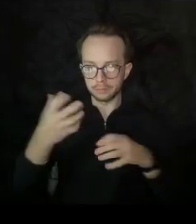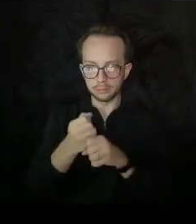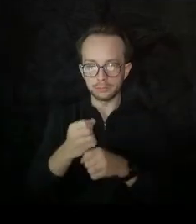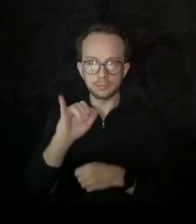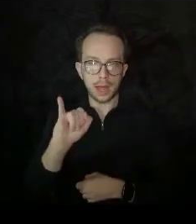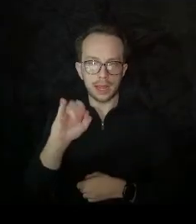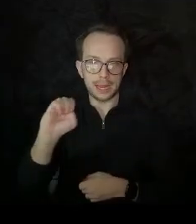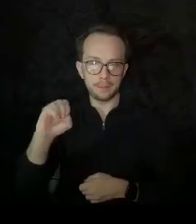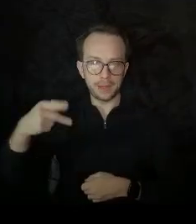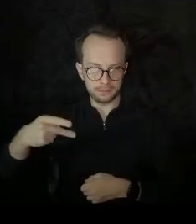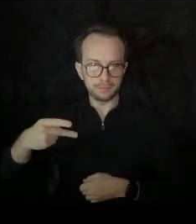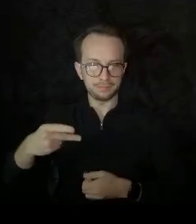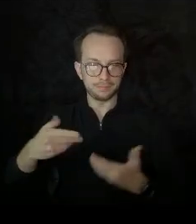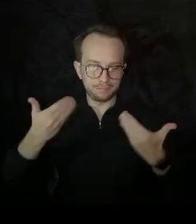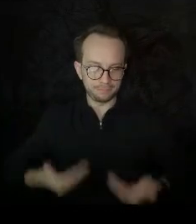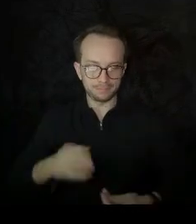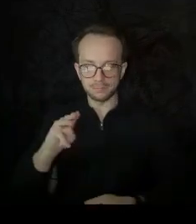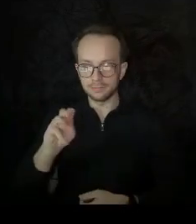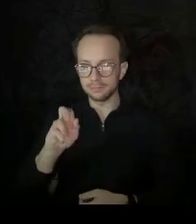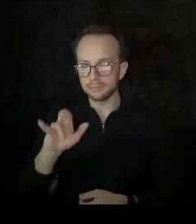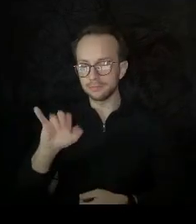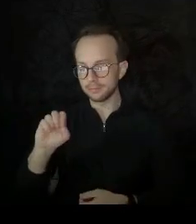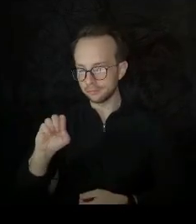I'm Marcy Bridges.